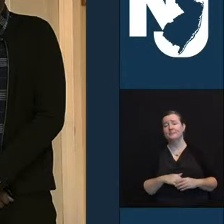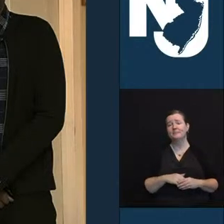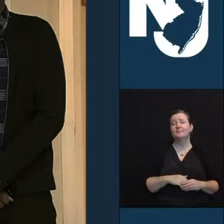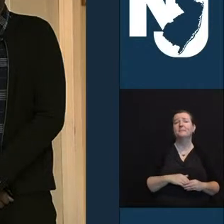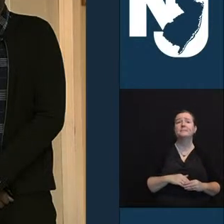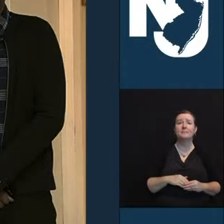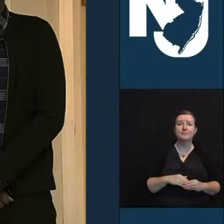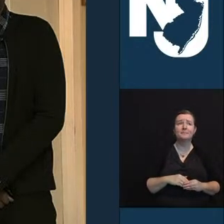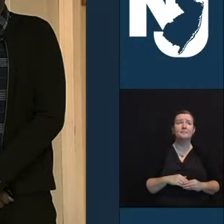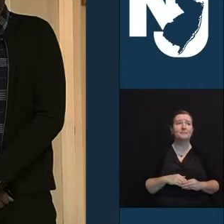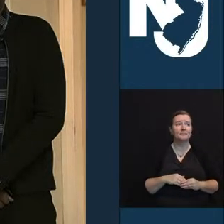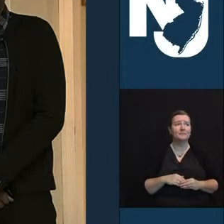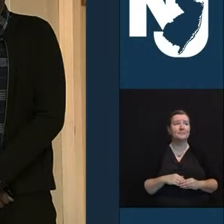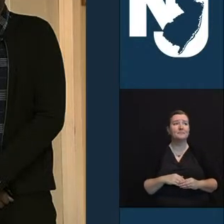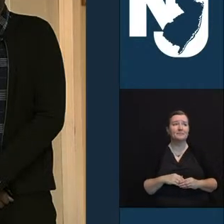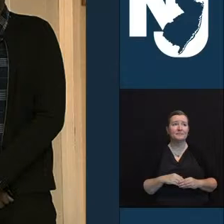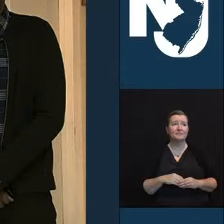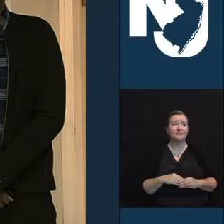awnwa.com/Hoboken,